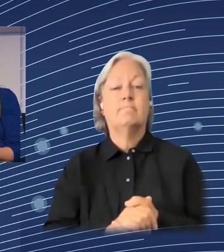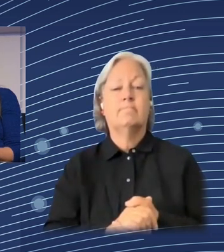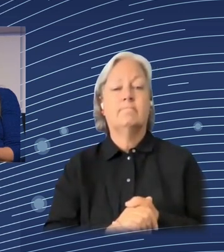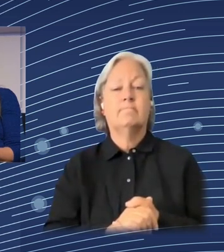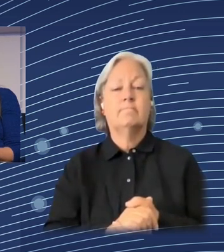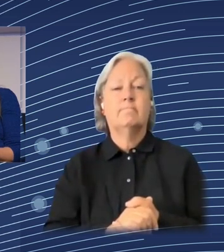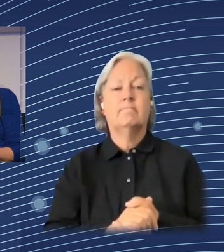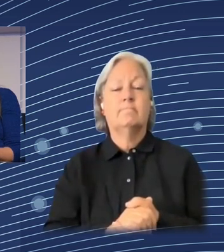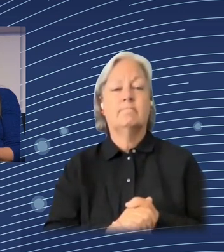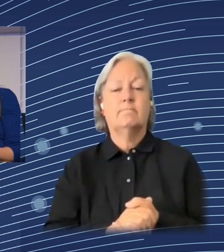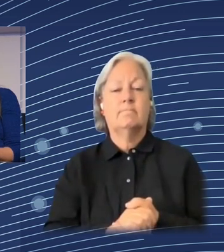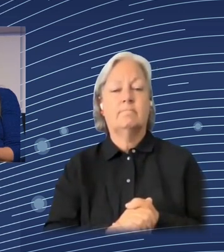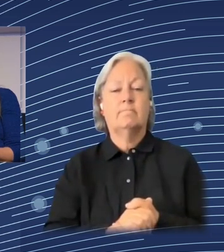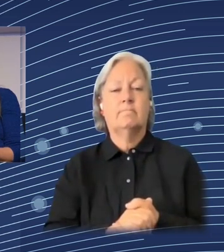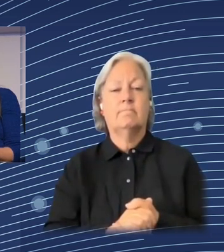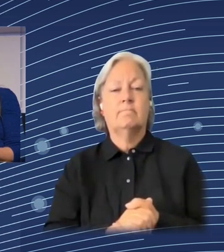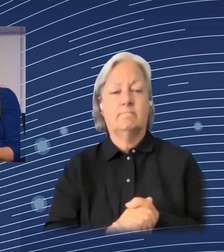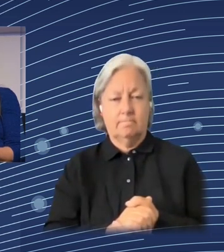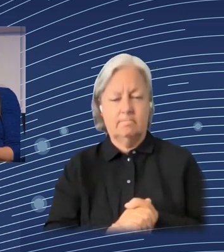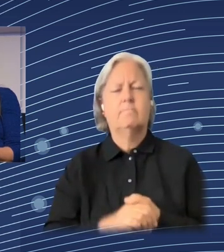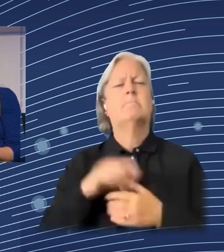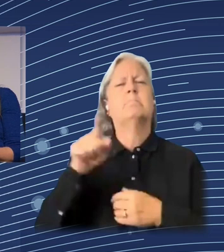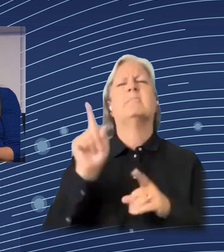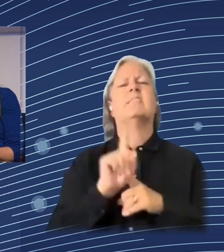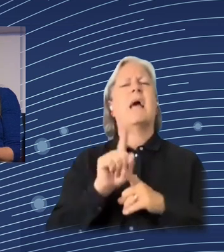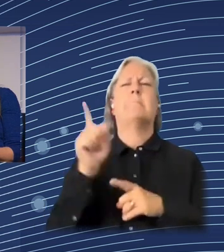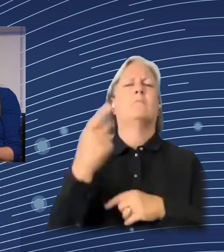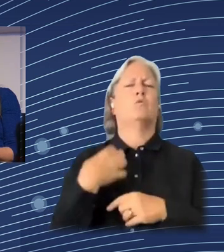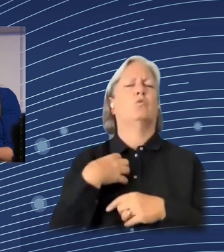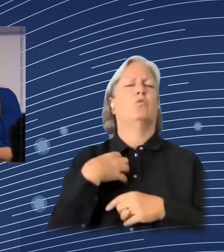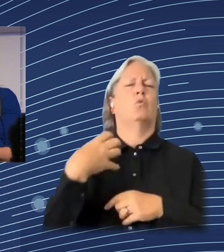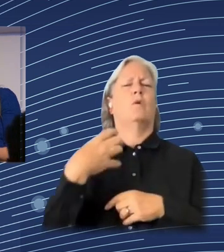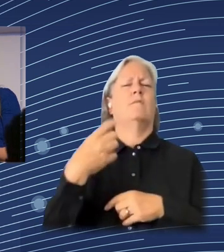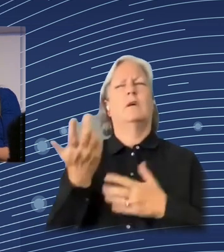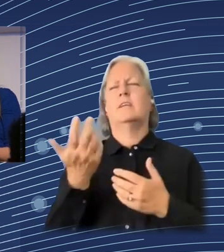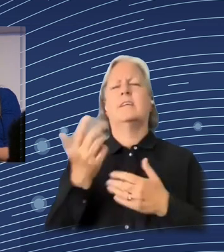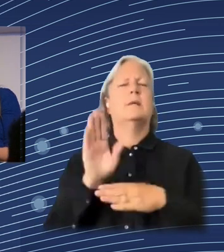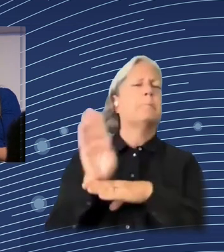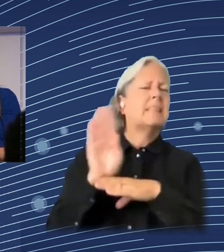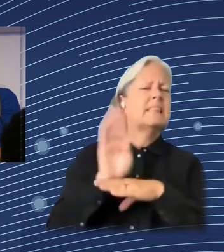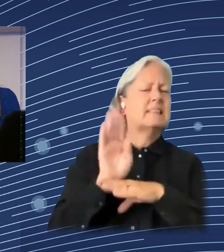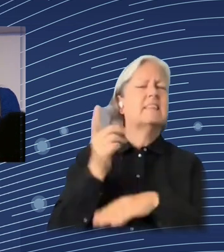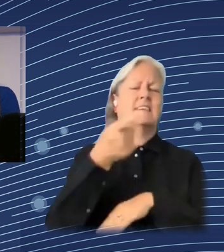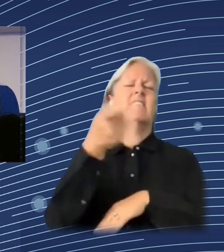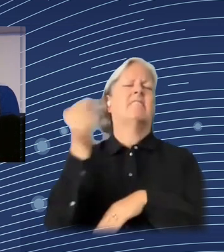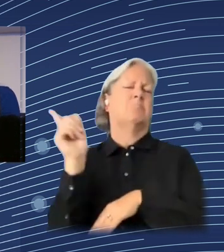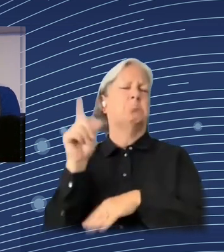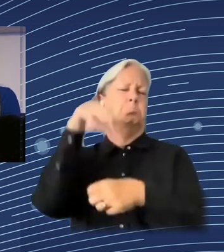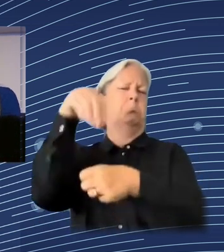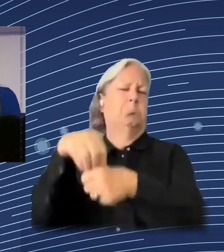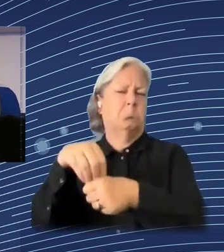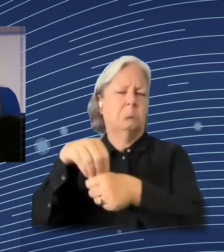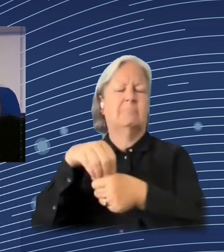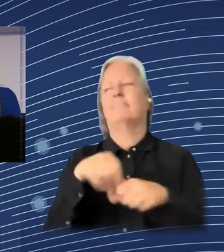entrepreneurs did that. And there are, for example, relaxing